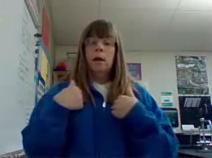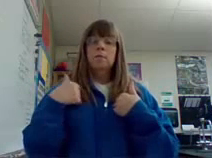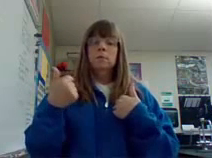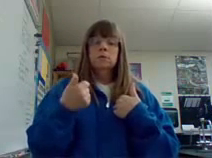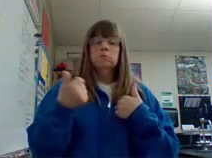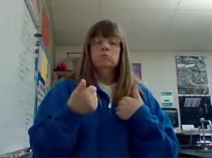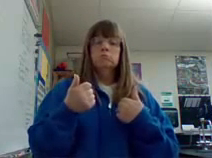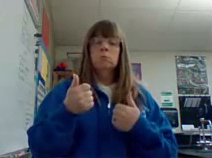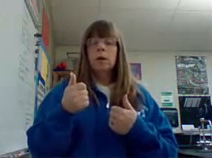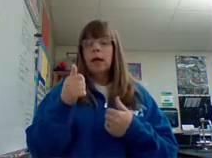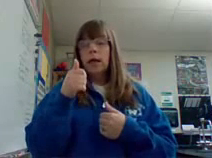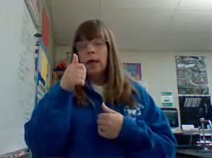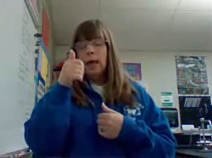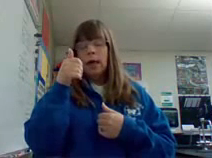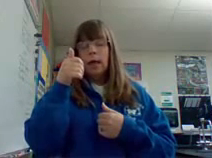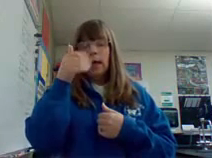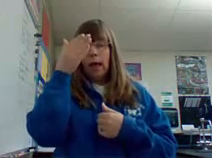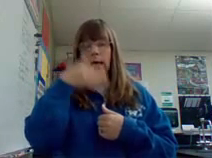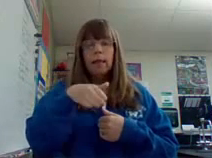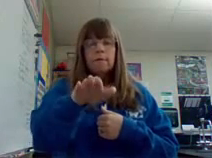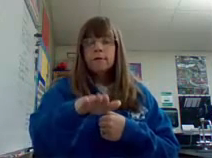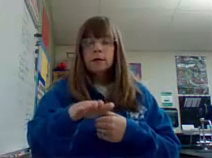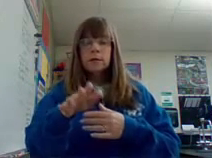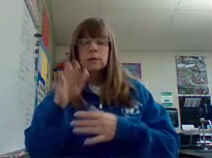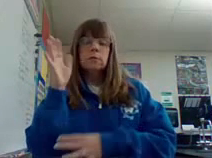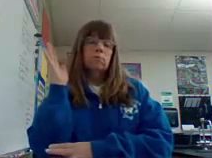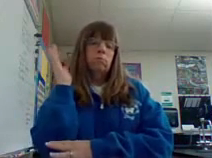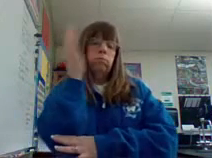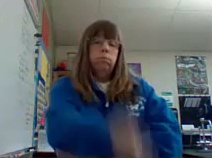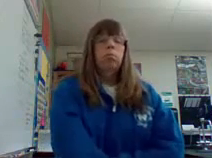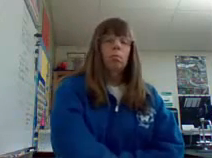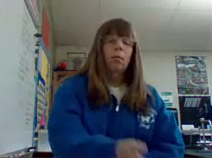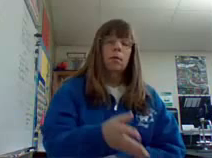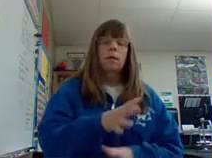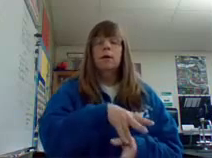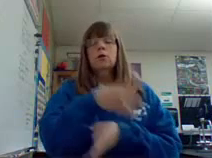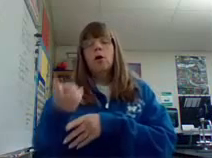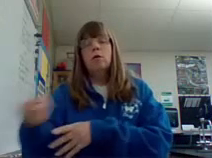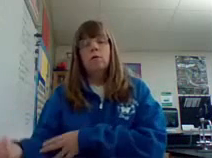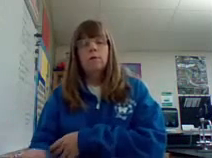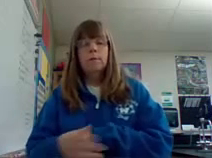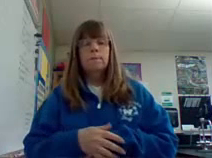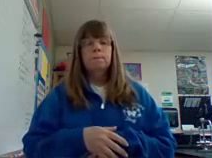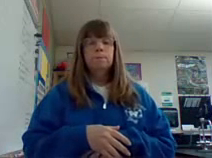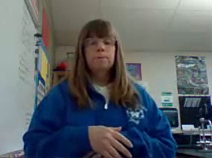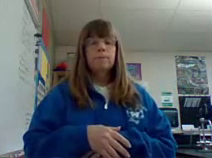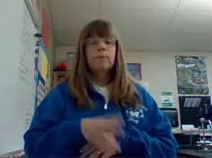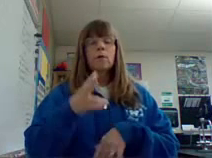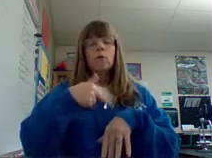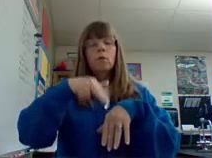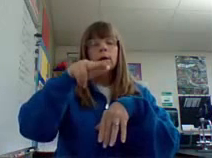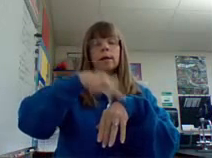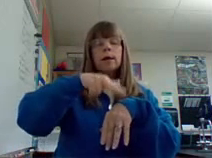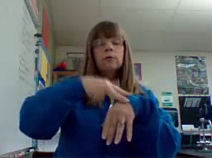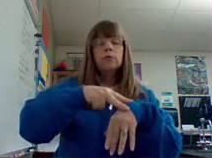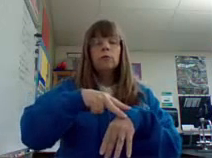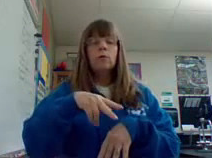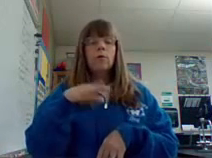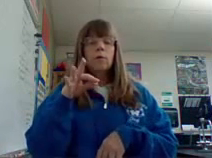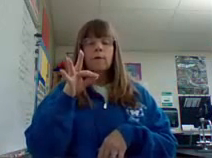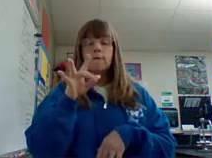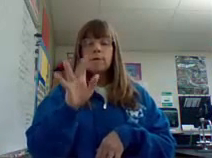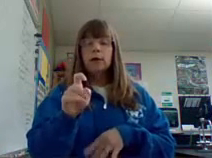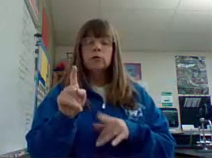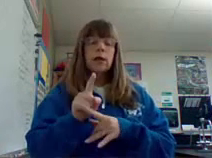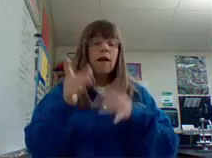like elephants are constantly like knocking trees completely over. Then there's natural factors, and that